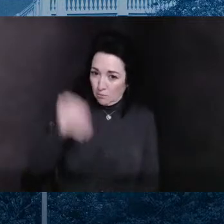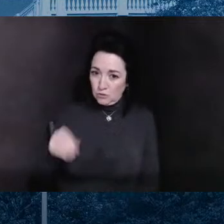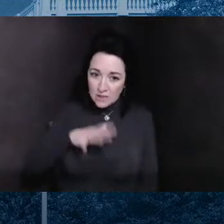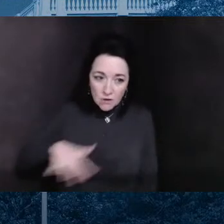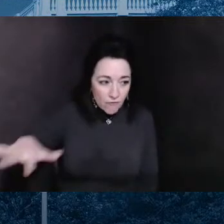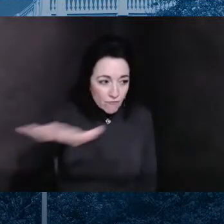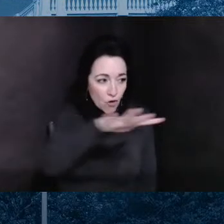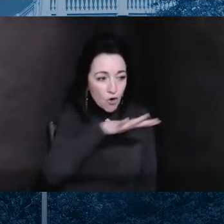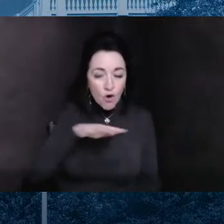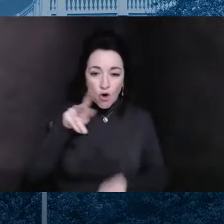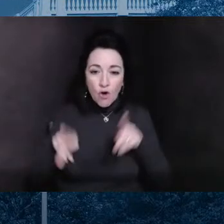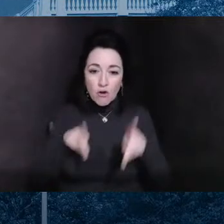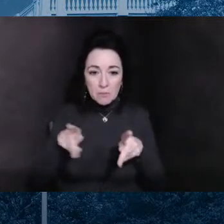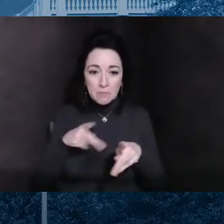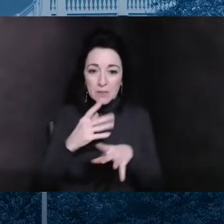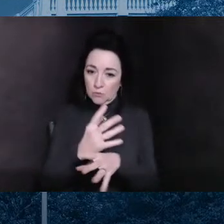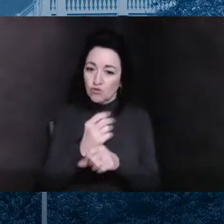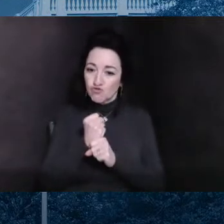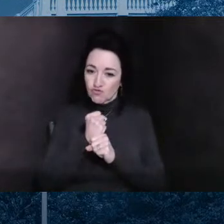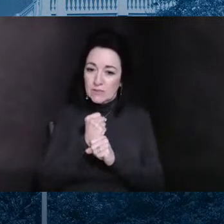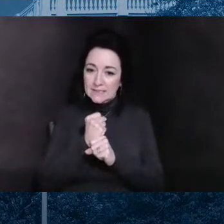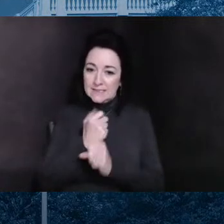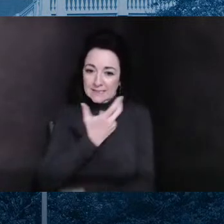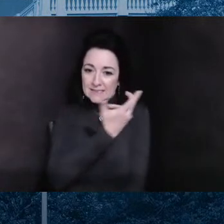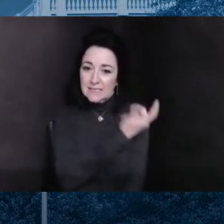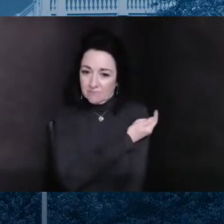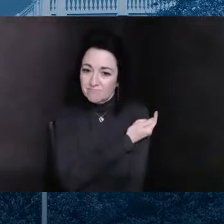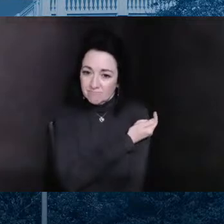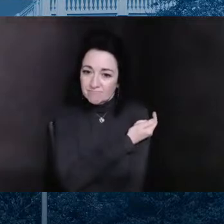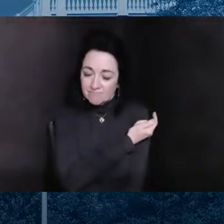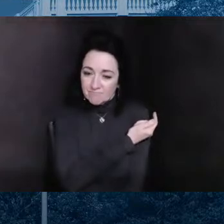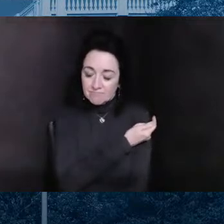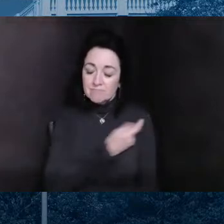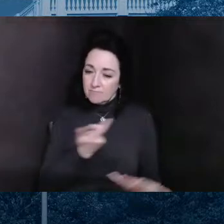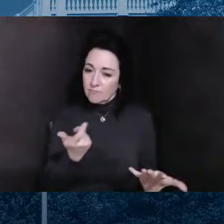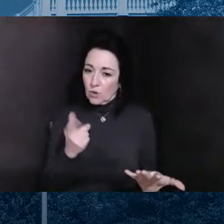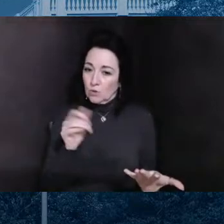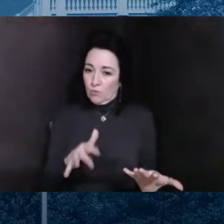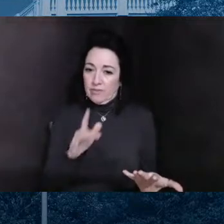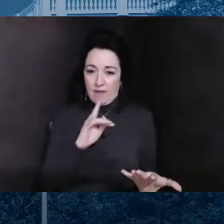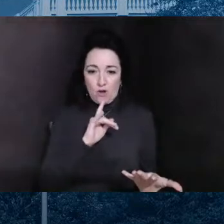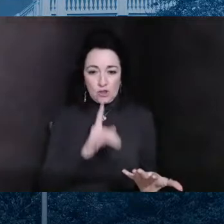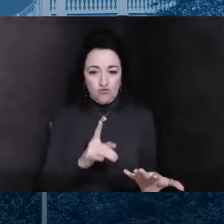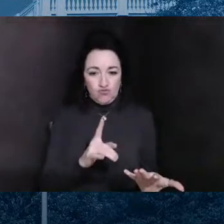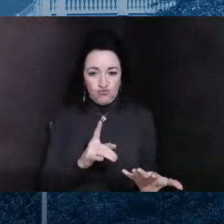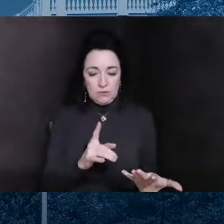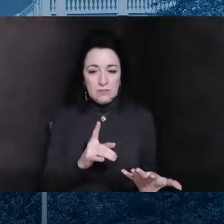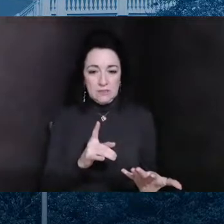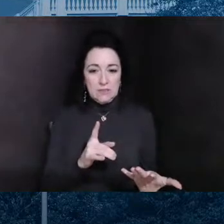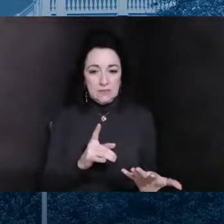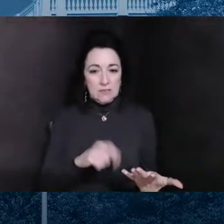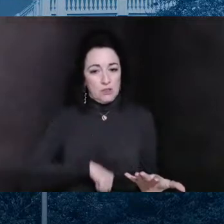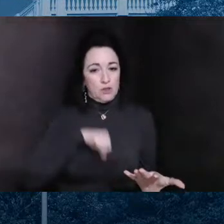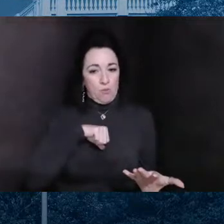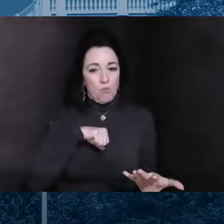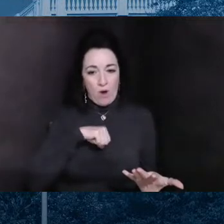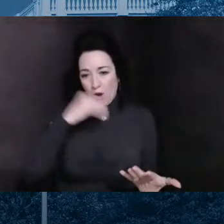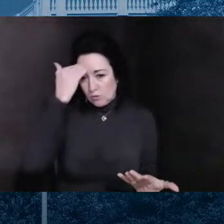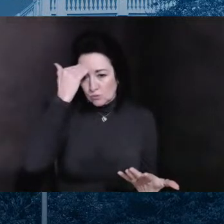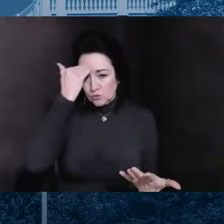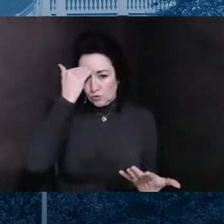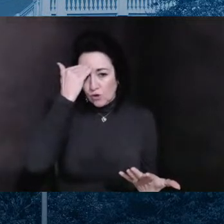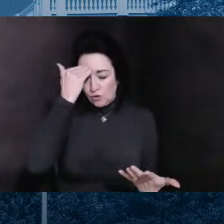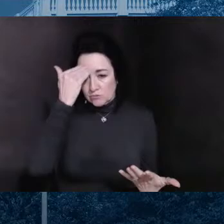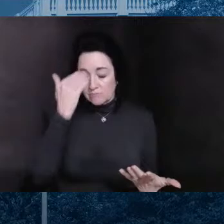provide protection to a number of individuals across our state. And